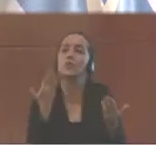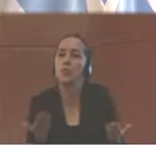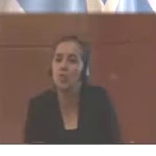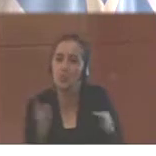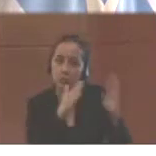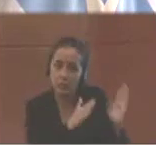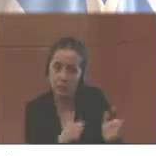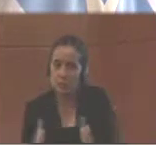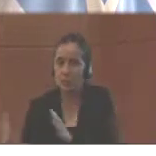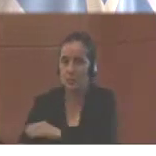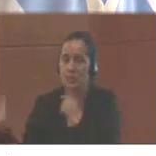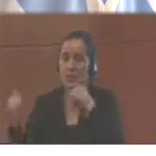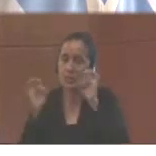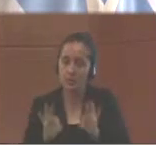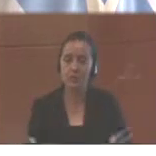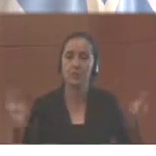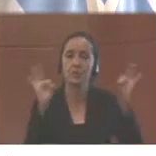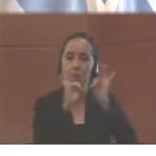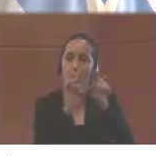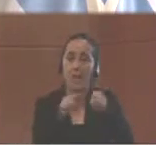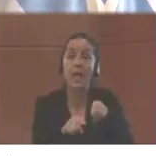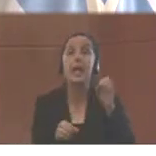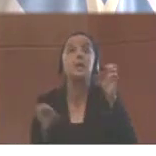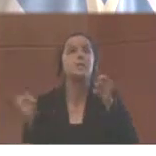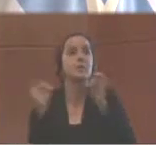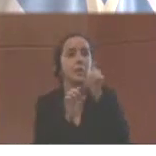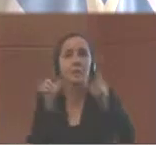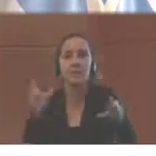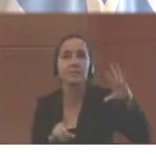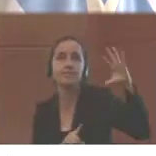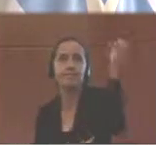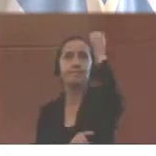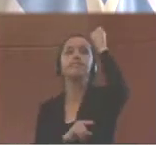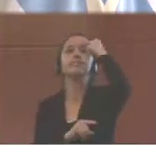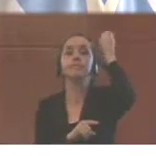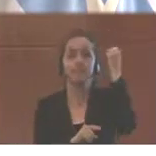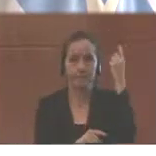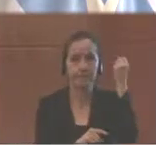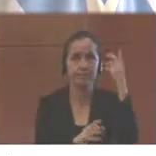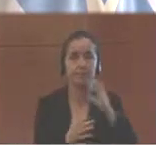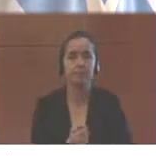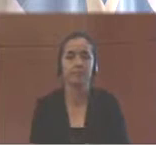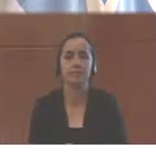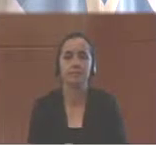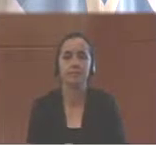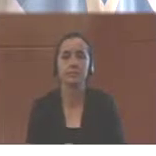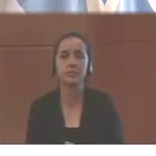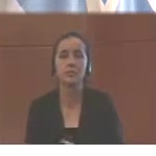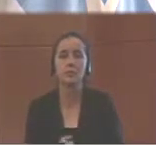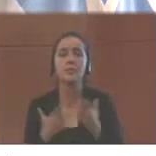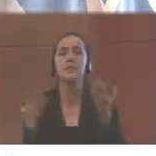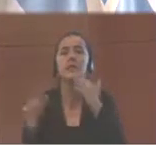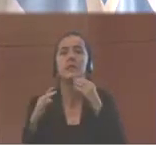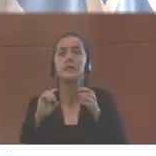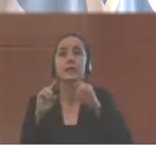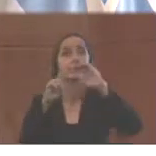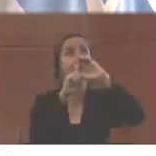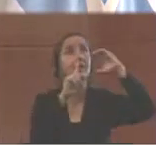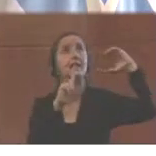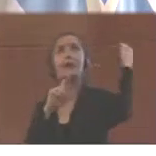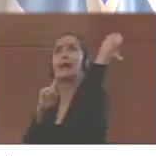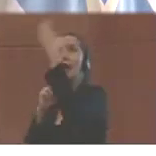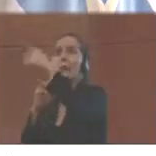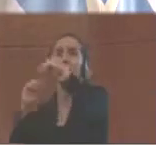new framework of action, and the focus was on resilience and climate change impacts, which are